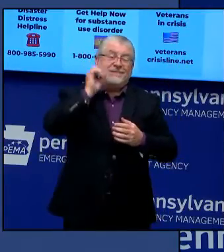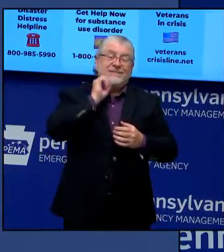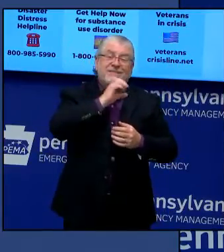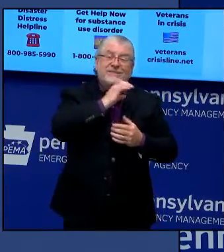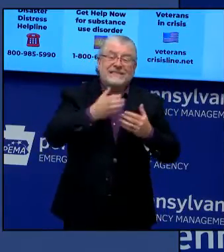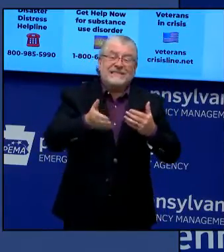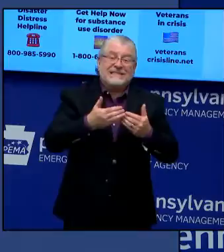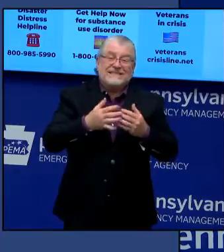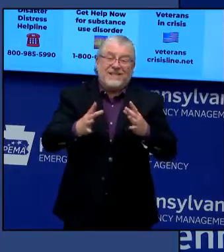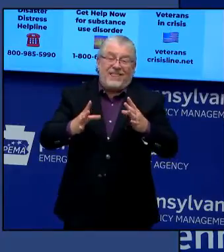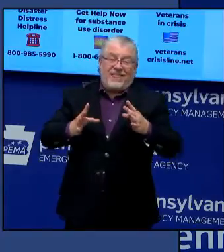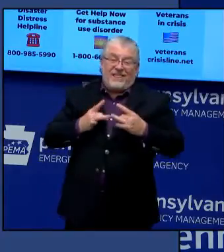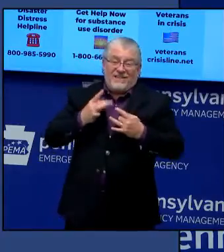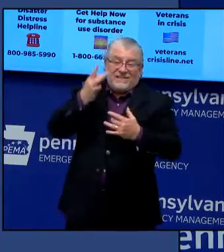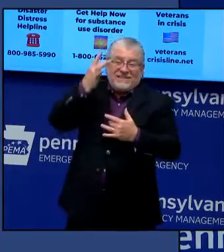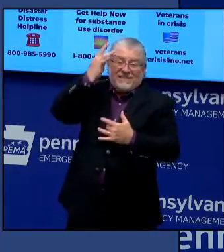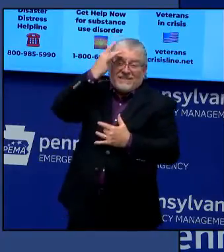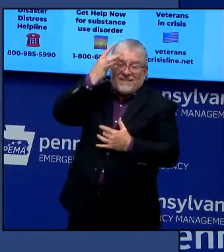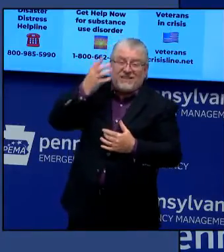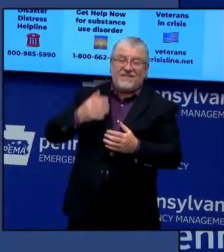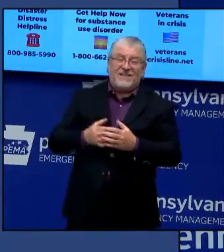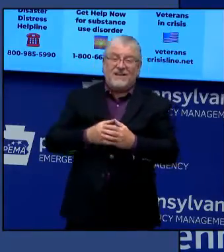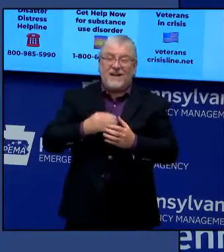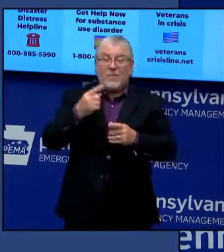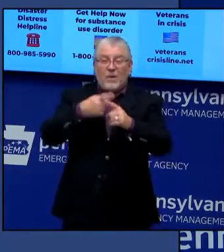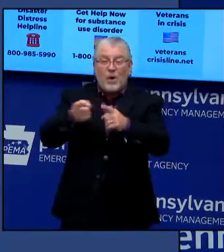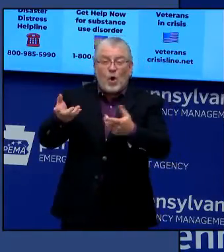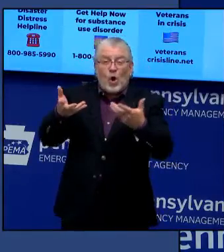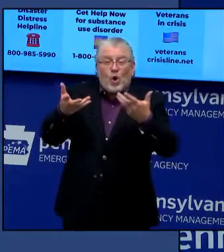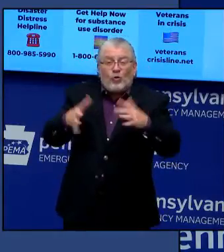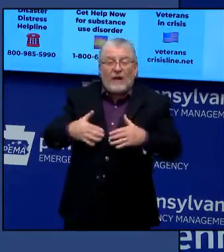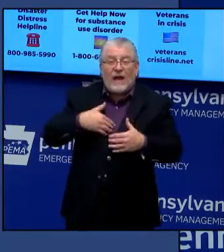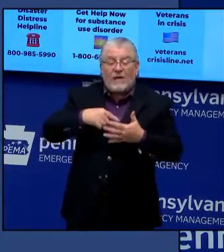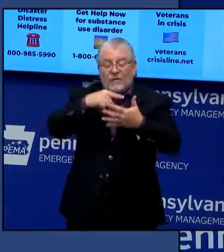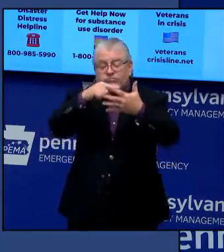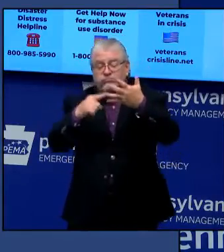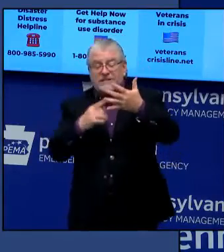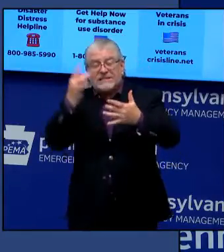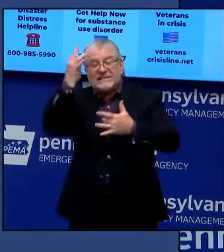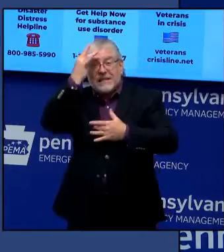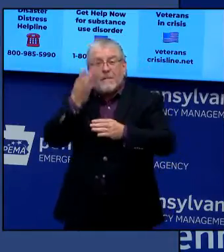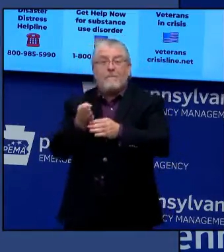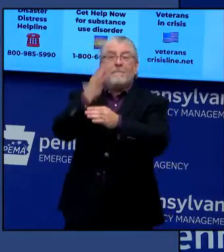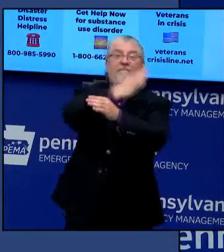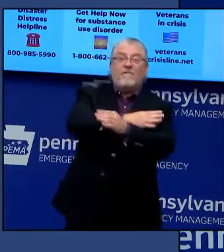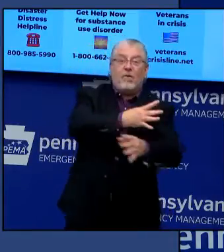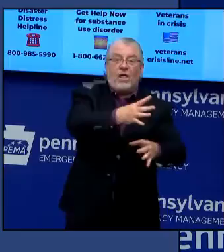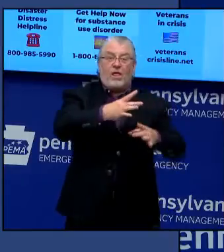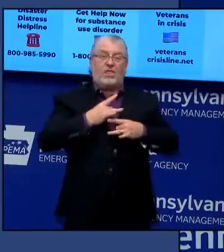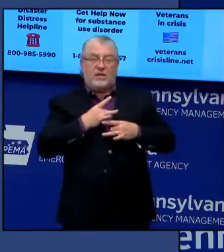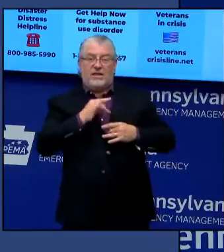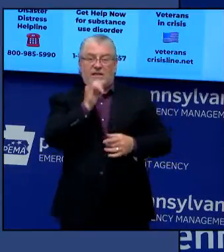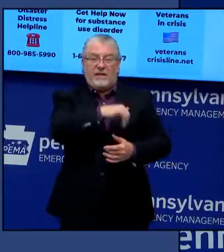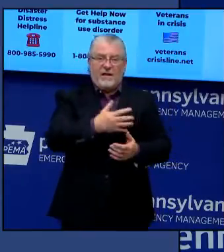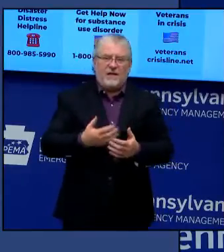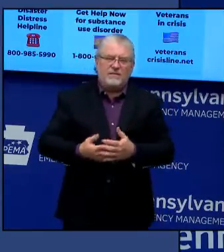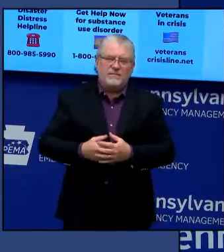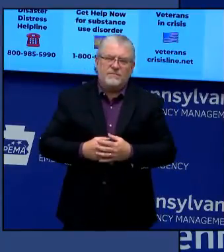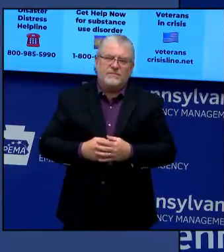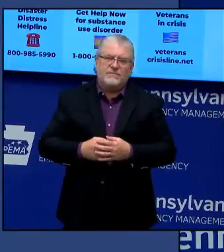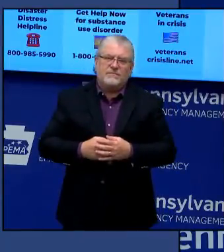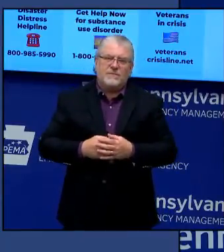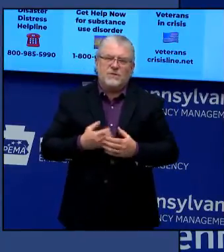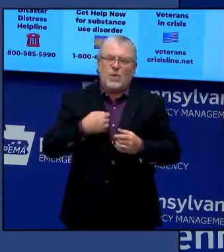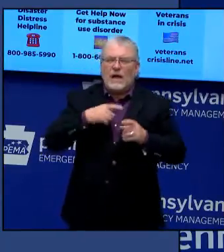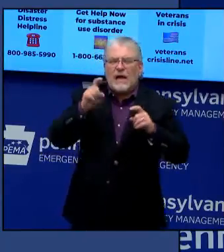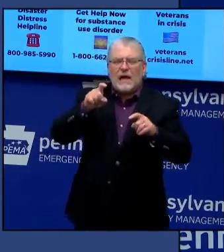tragically passing away. So I think there's a lot of different demographic factors that will go into that, and we'll need to do a deeper dive.